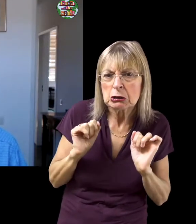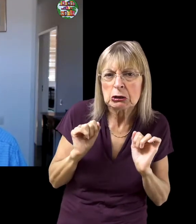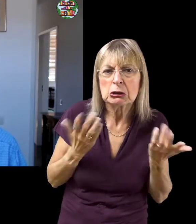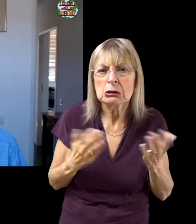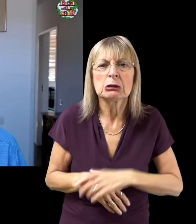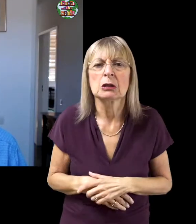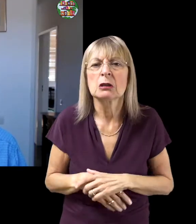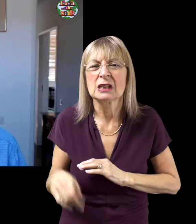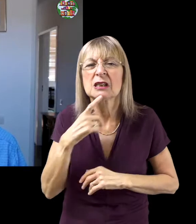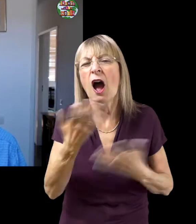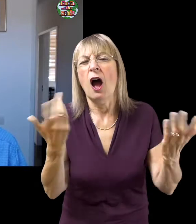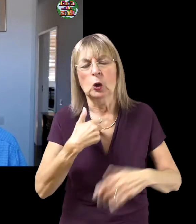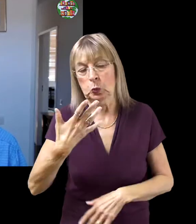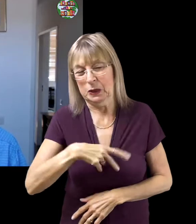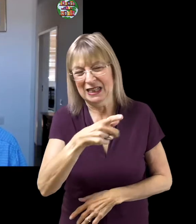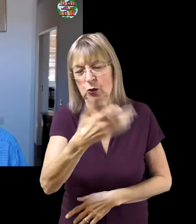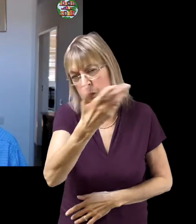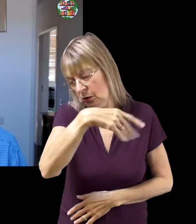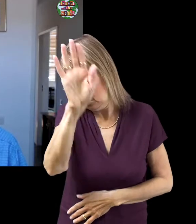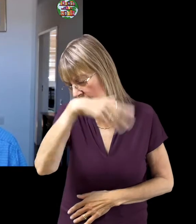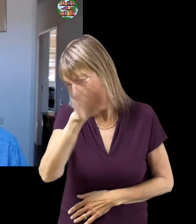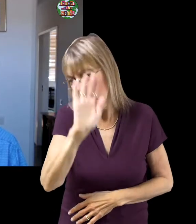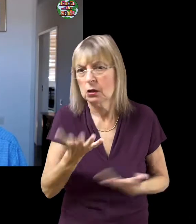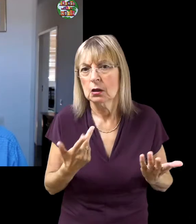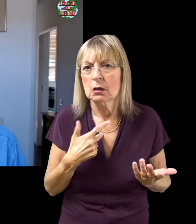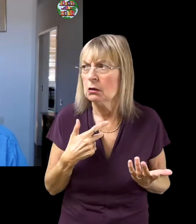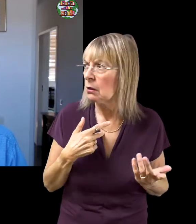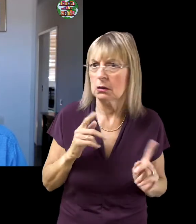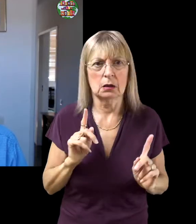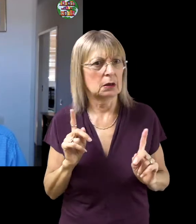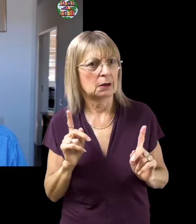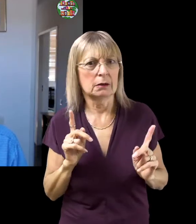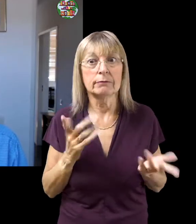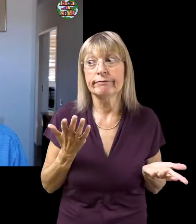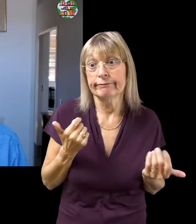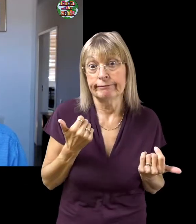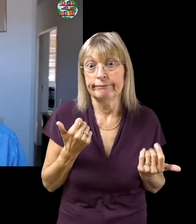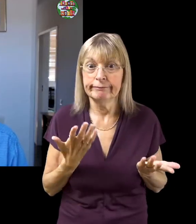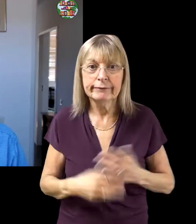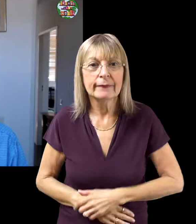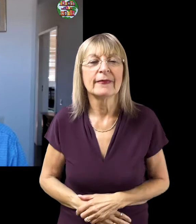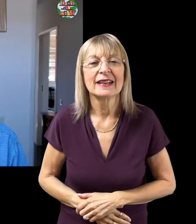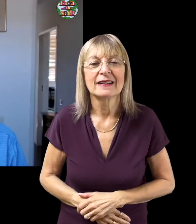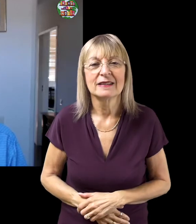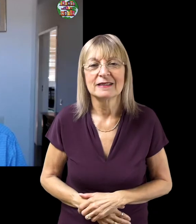woodworking course?" I shook my head again, and she sighed. "Then I don't need you. Off you